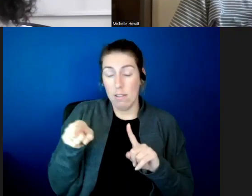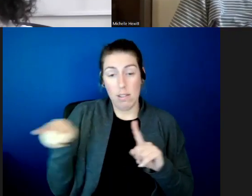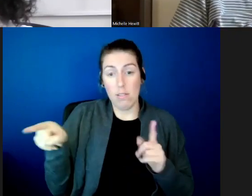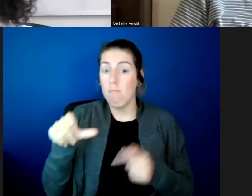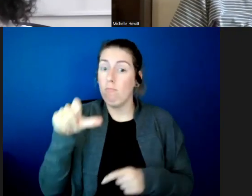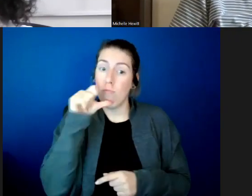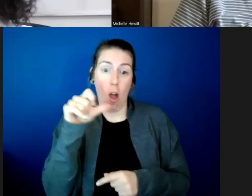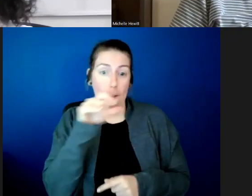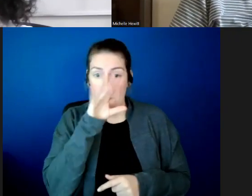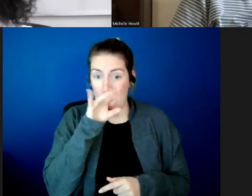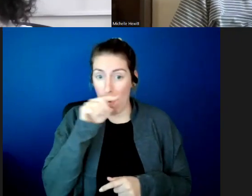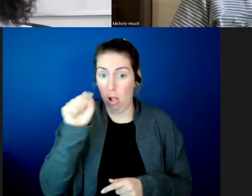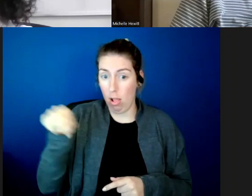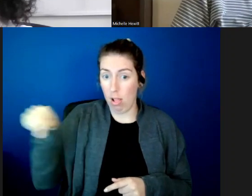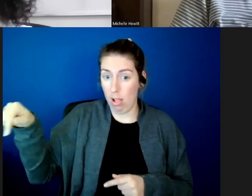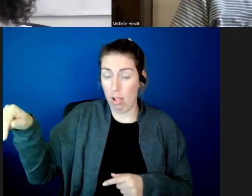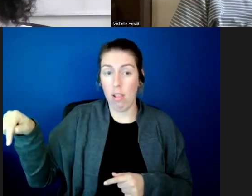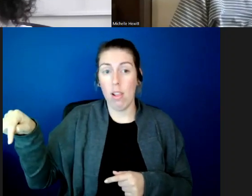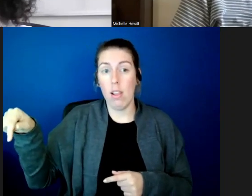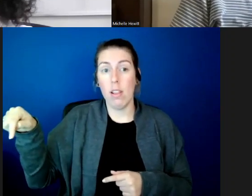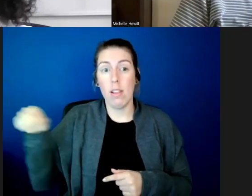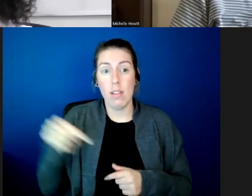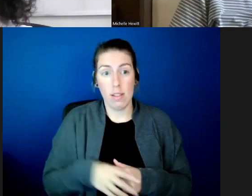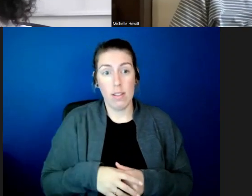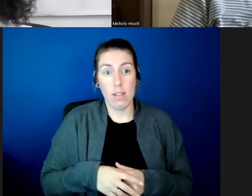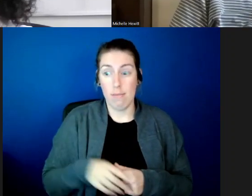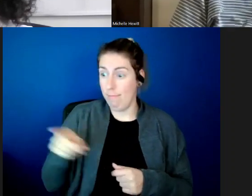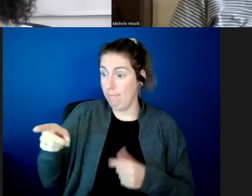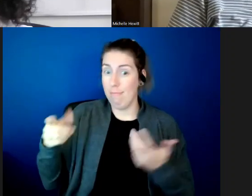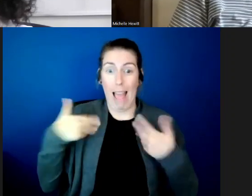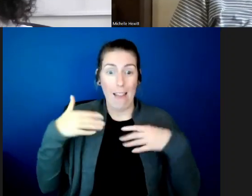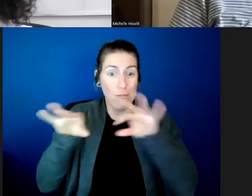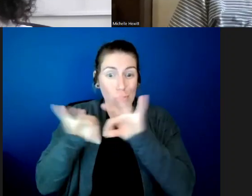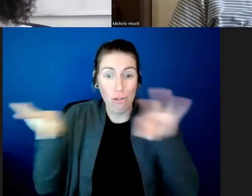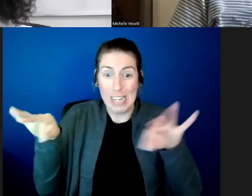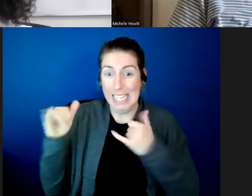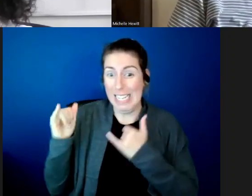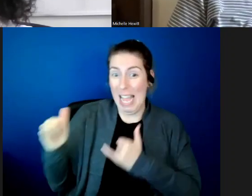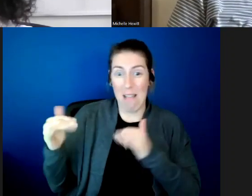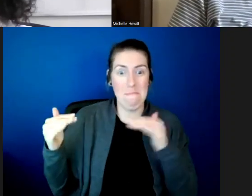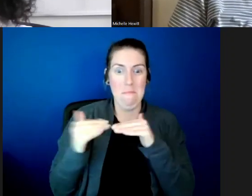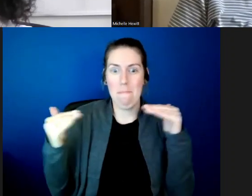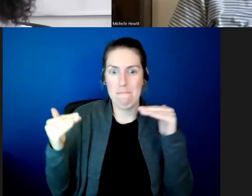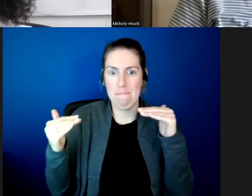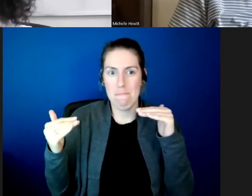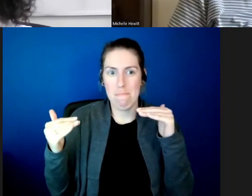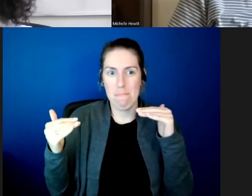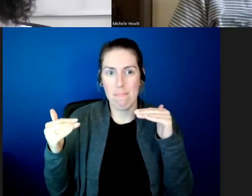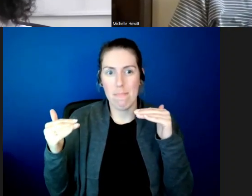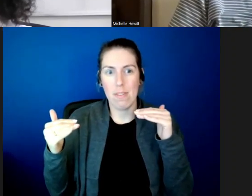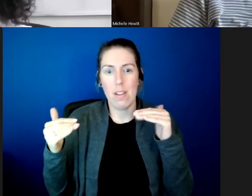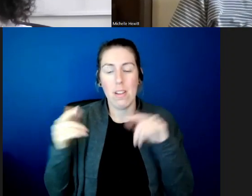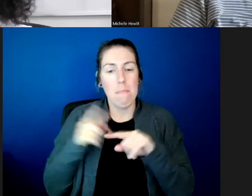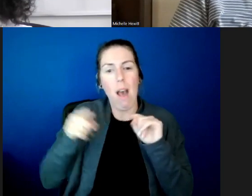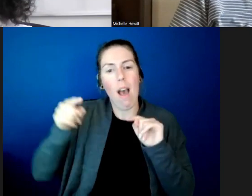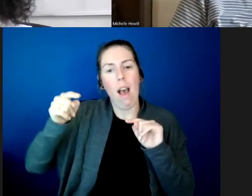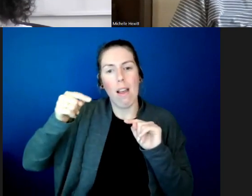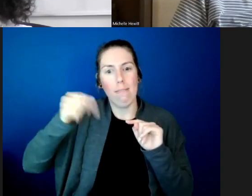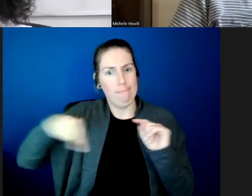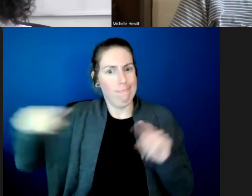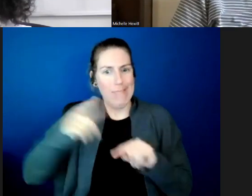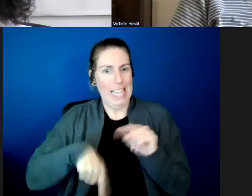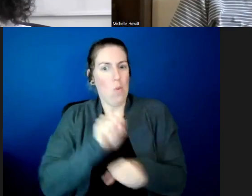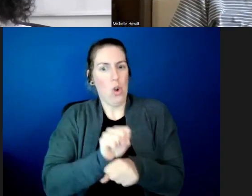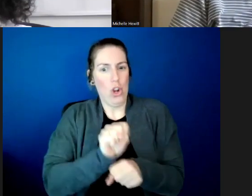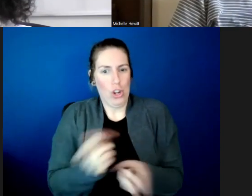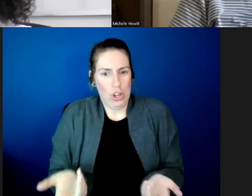who have as many degrees as I do and things like that, and are not able to hold down a job. And I find